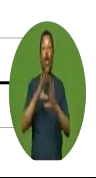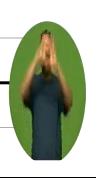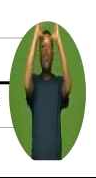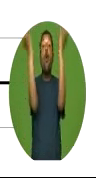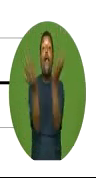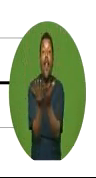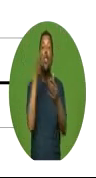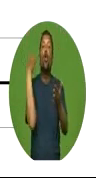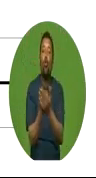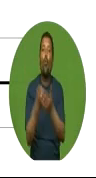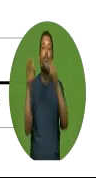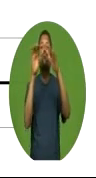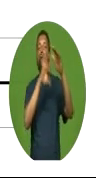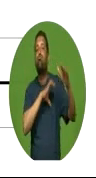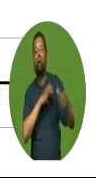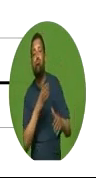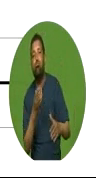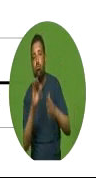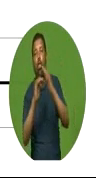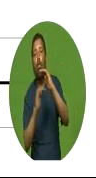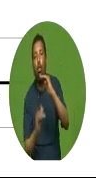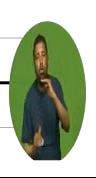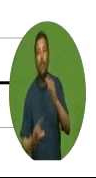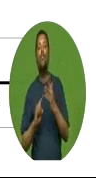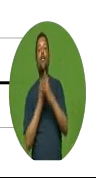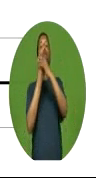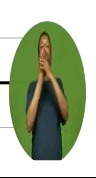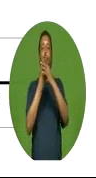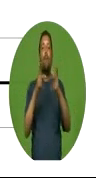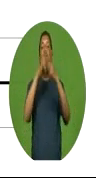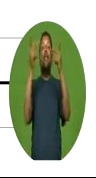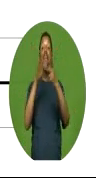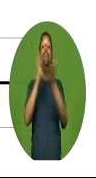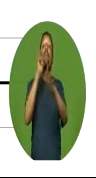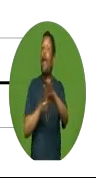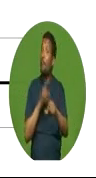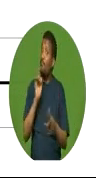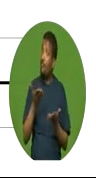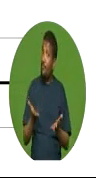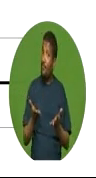global economic crisis that had started to take place at that time.